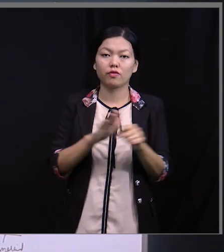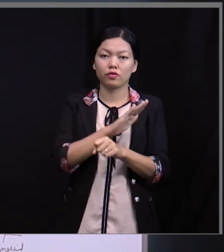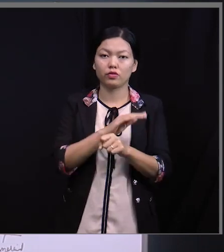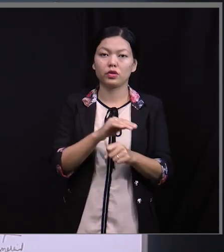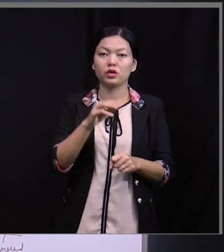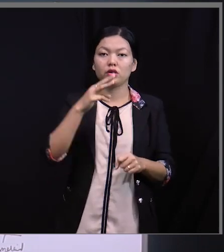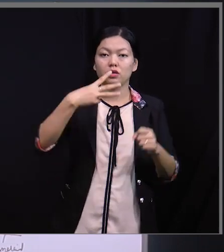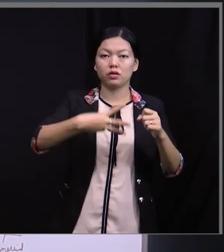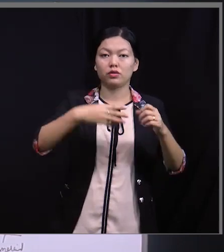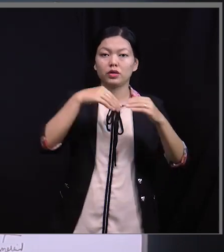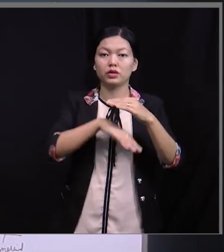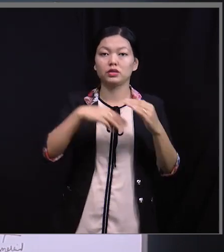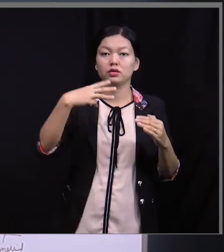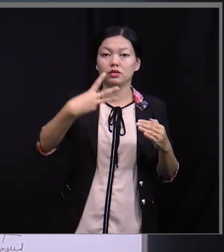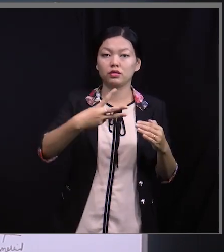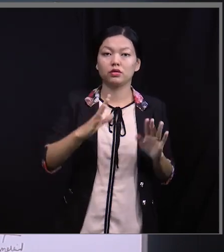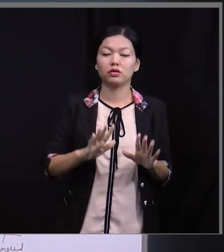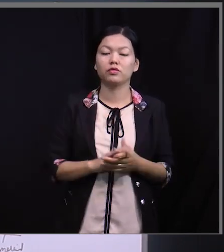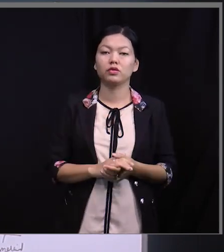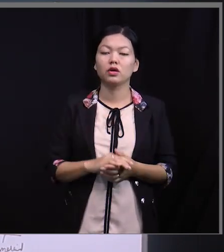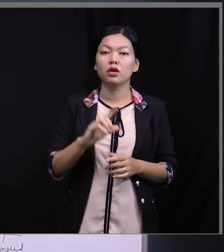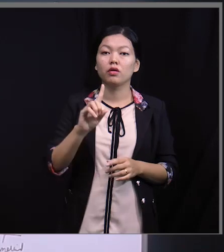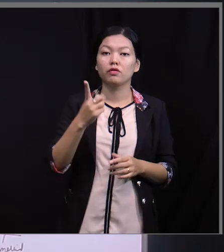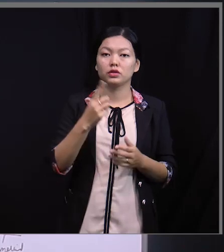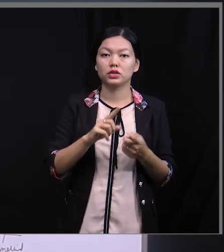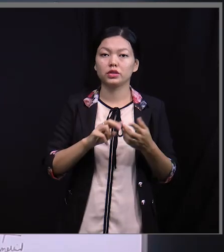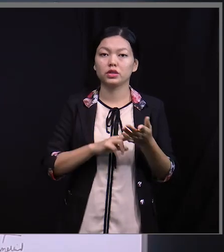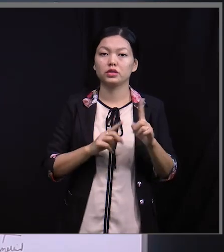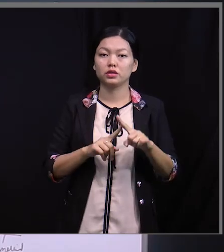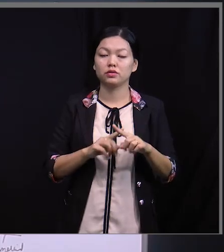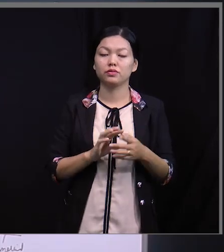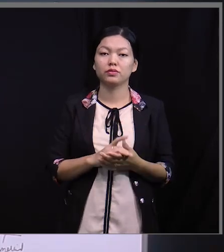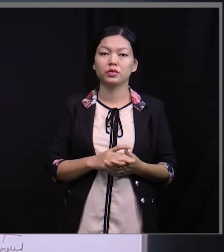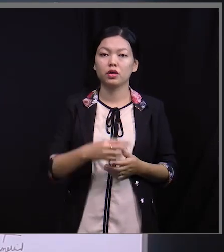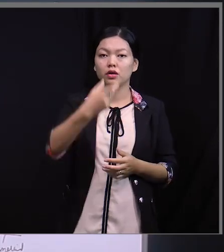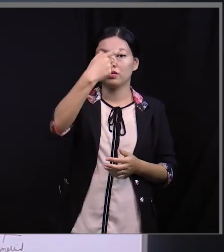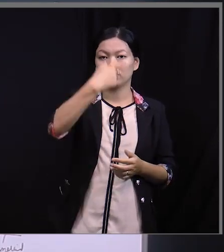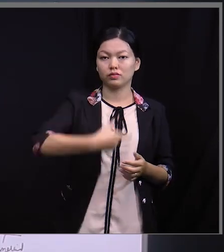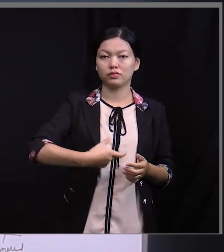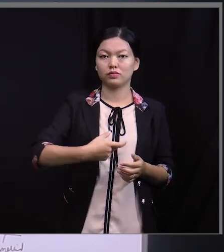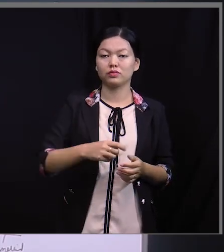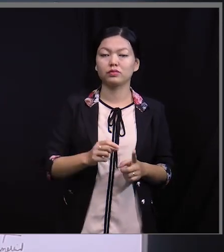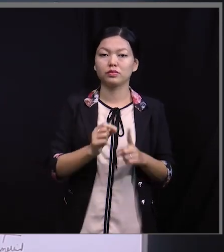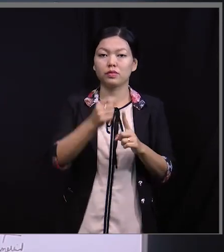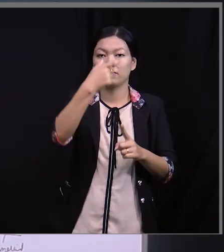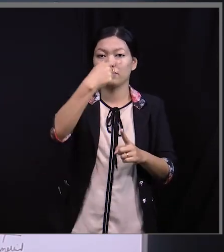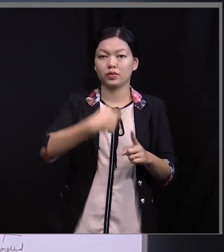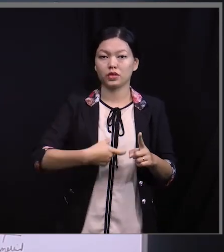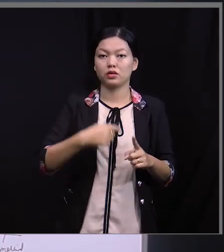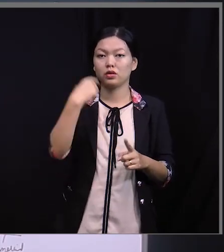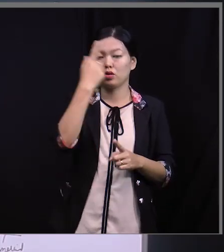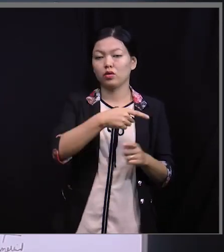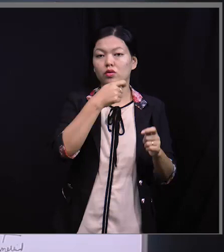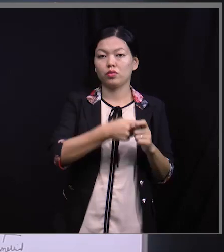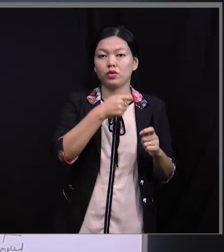entrepreneurship. And what does this concept means is that entrepreneur is a person. Okay, entrepreneur is the person who